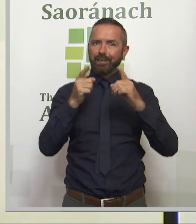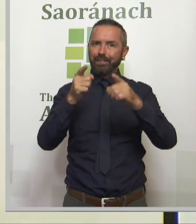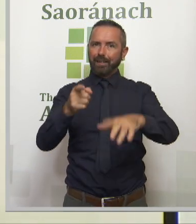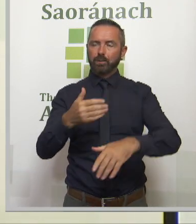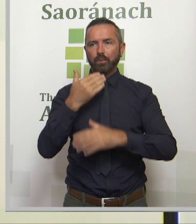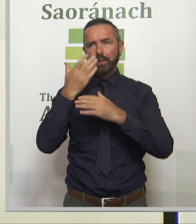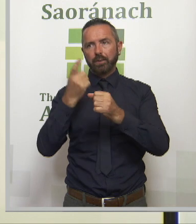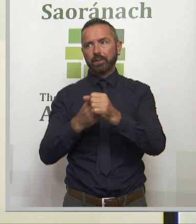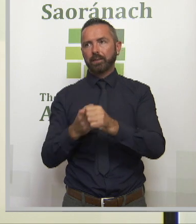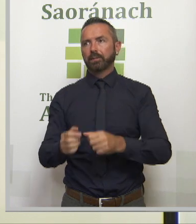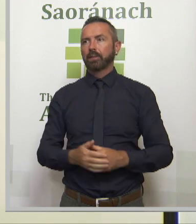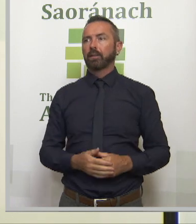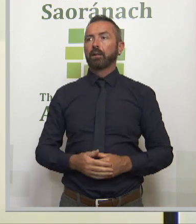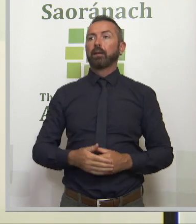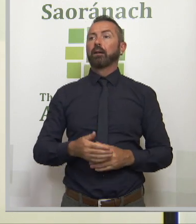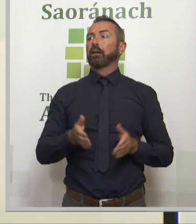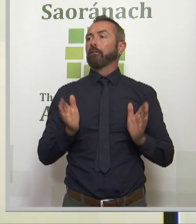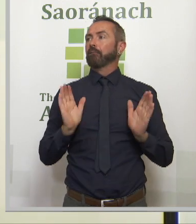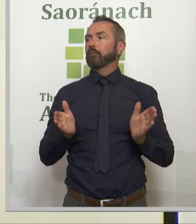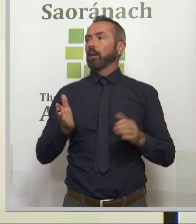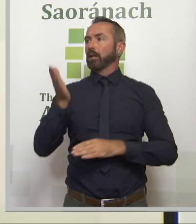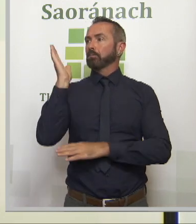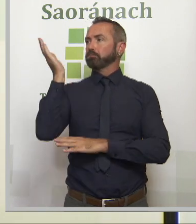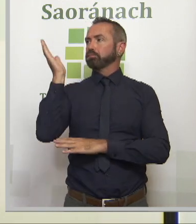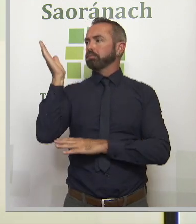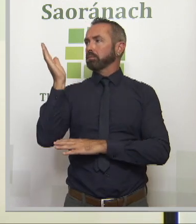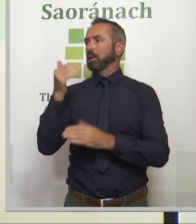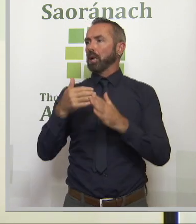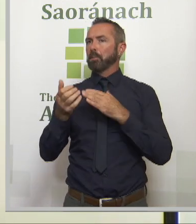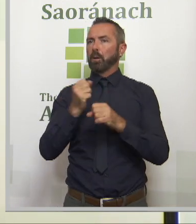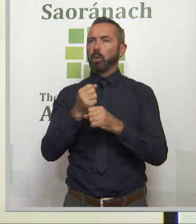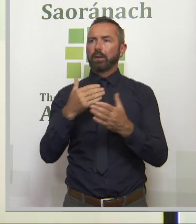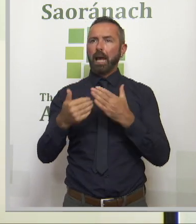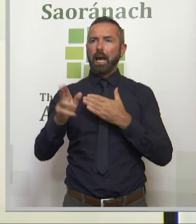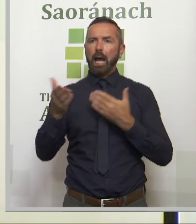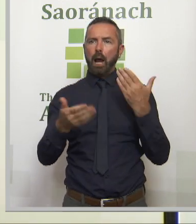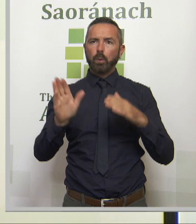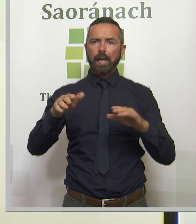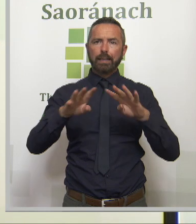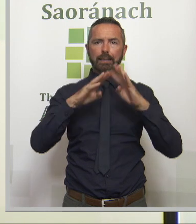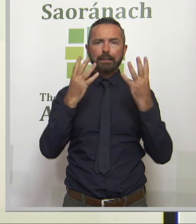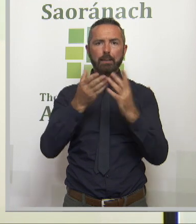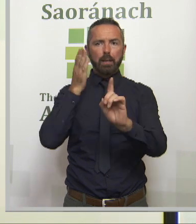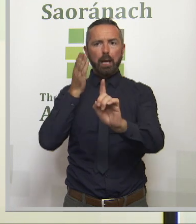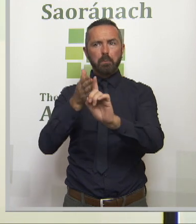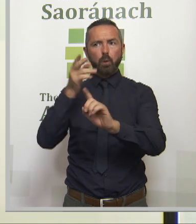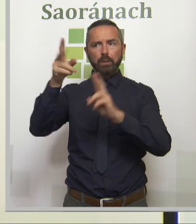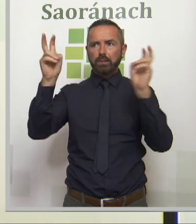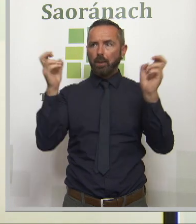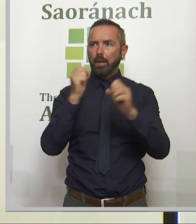much. The final talk in this session is how can the Assembly approach this large and complex topic of biodiversity